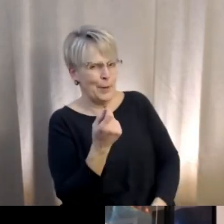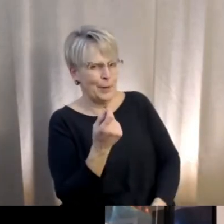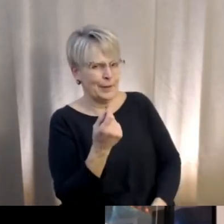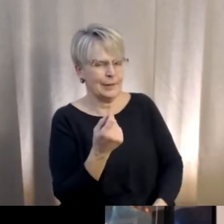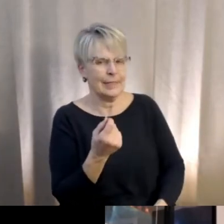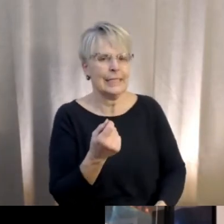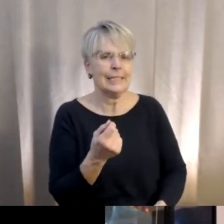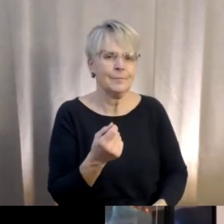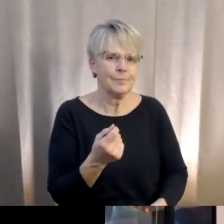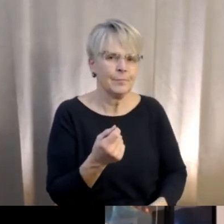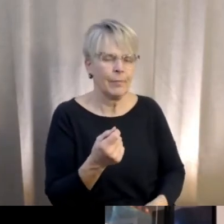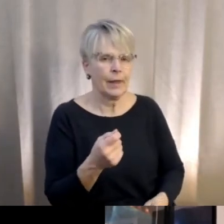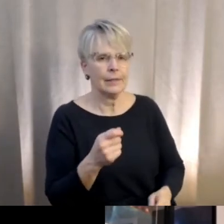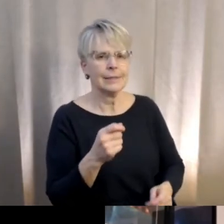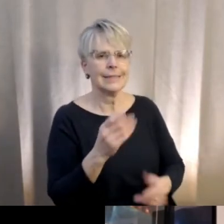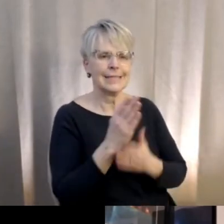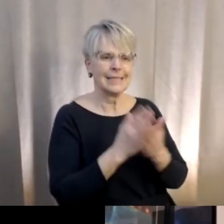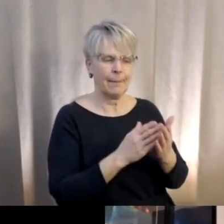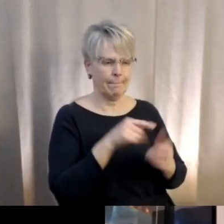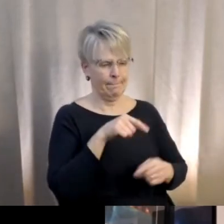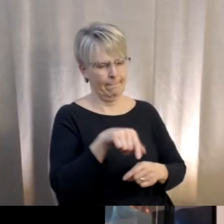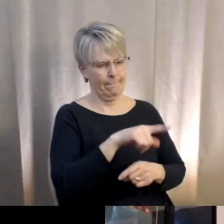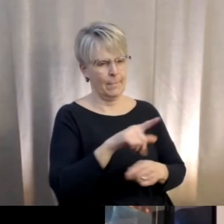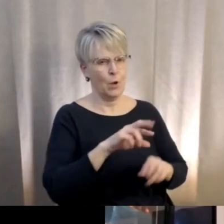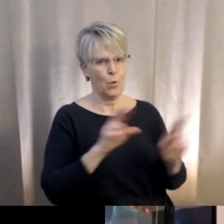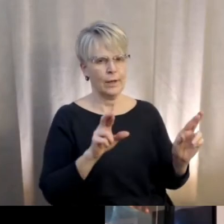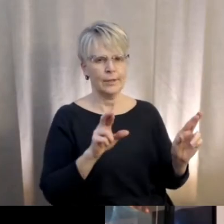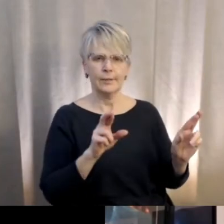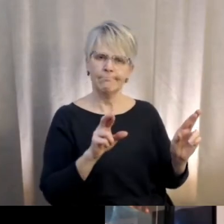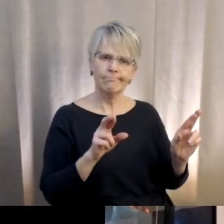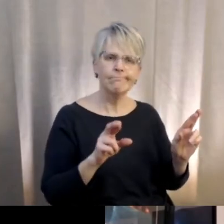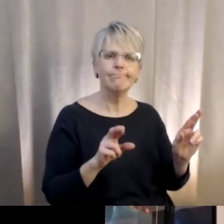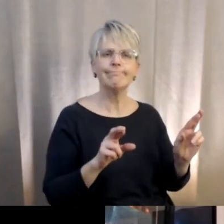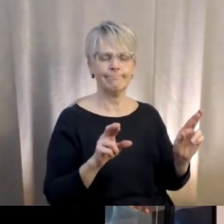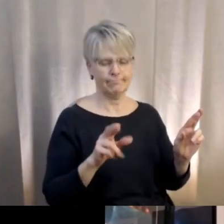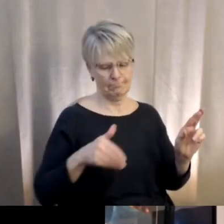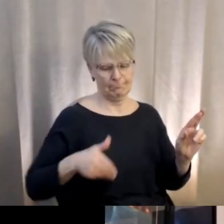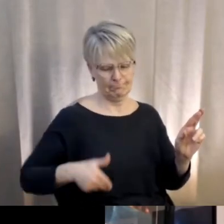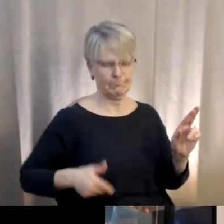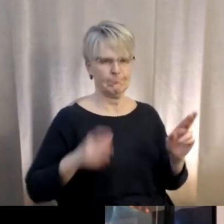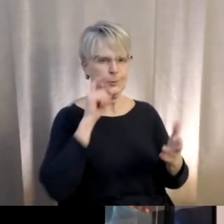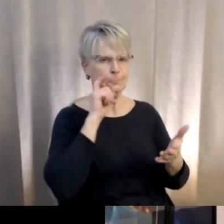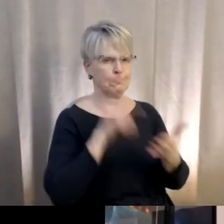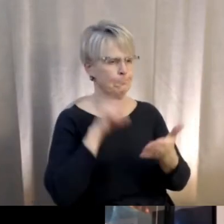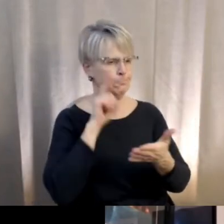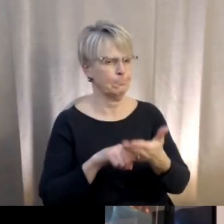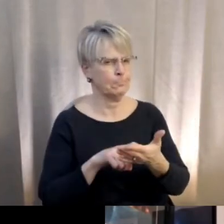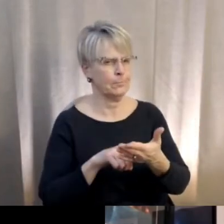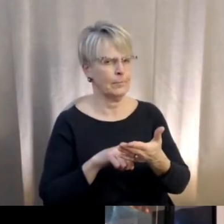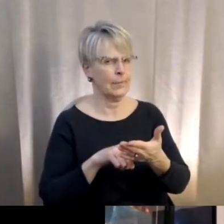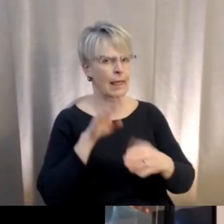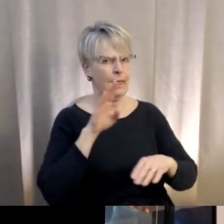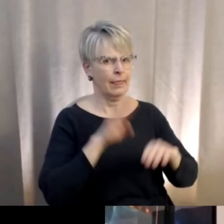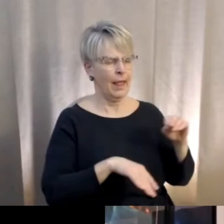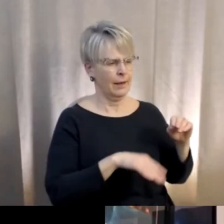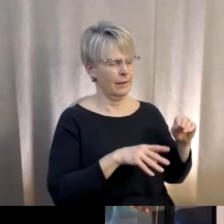more like an innate kind of knowledge of how to recognize something versus genetic, because that kind of alludes